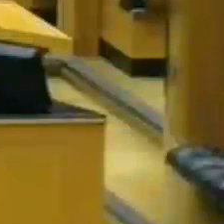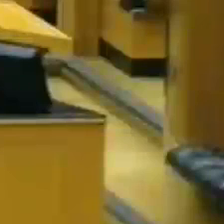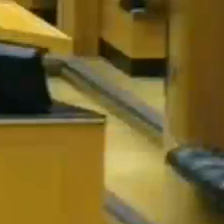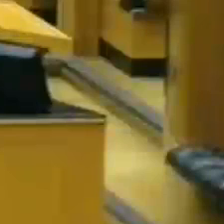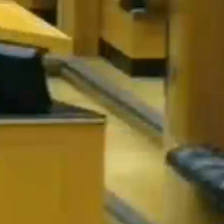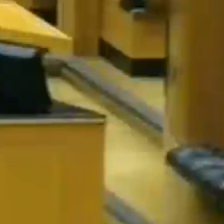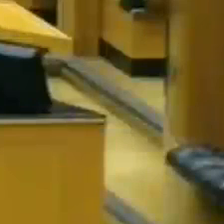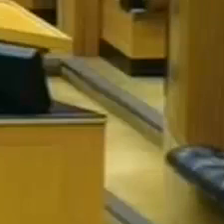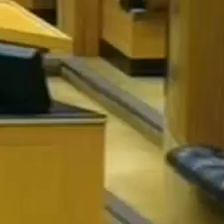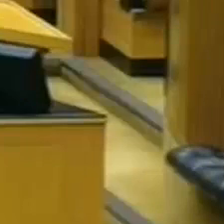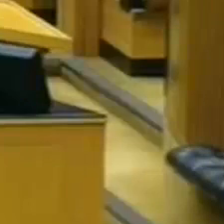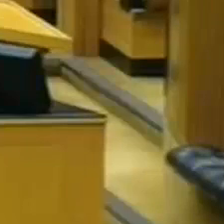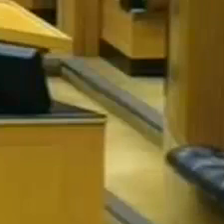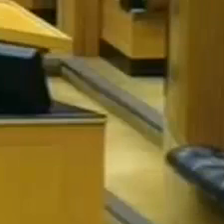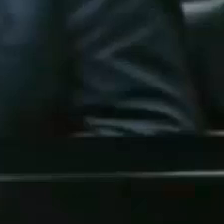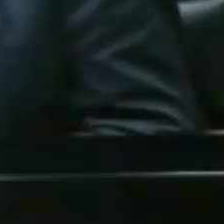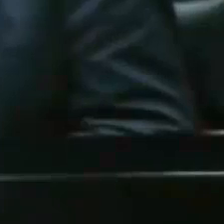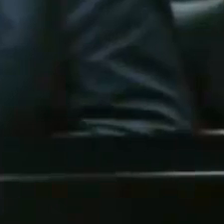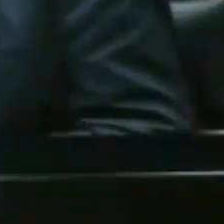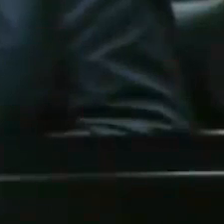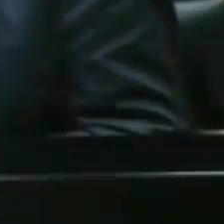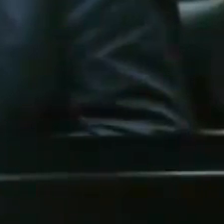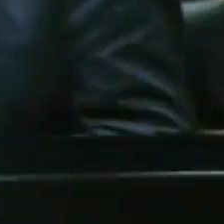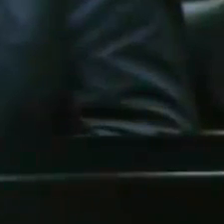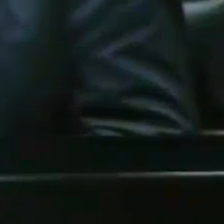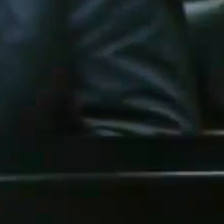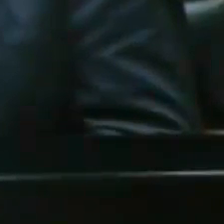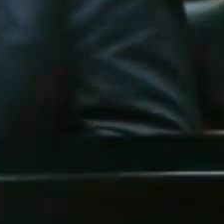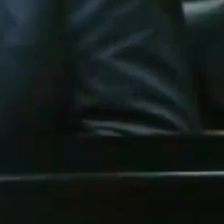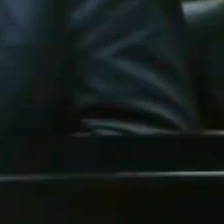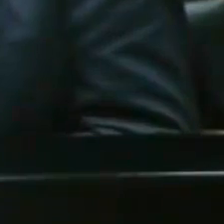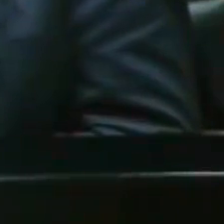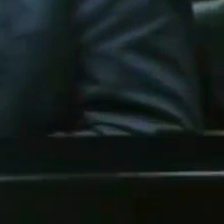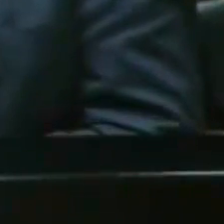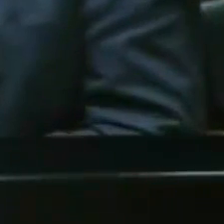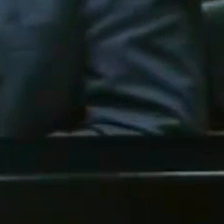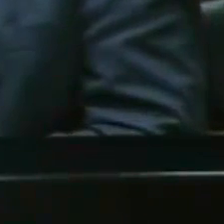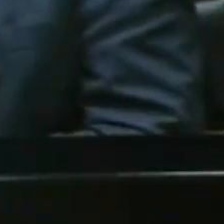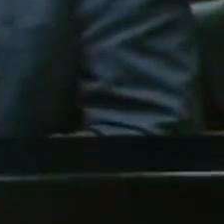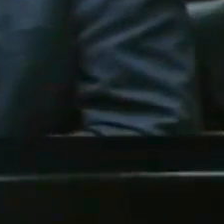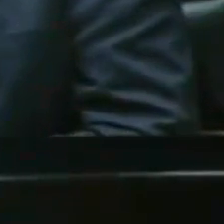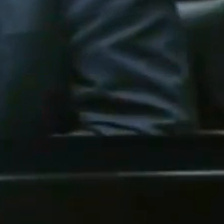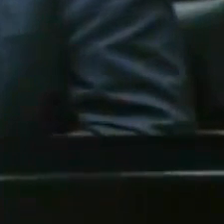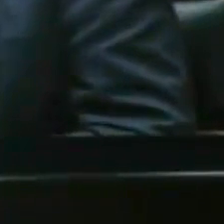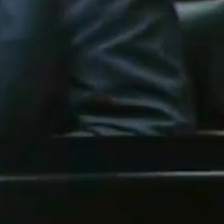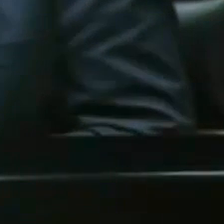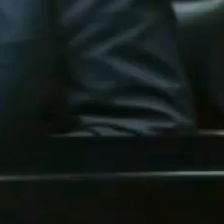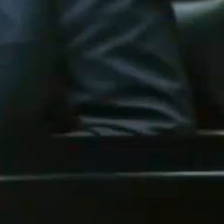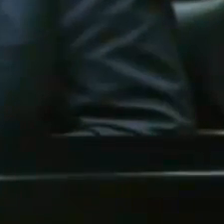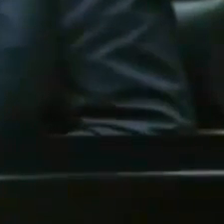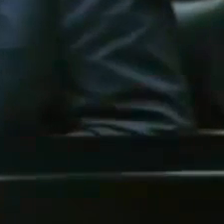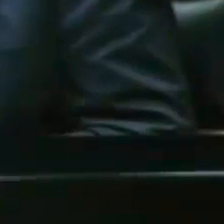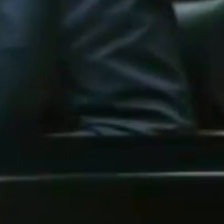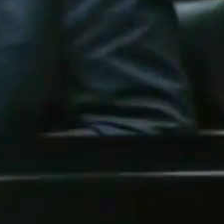Order, honorable members. The medium-term budget policy statement will be referred to the Standing Committee